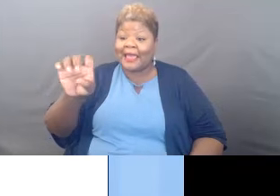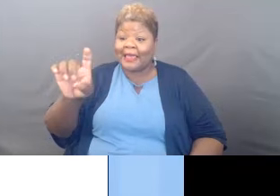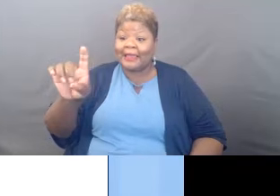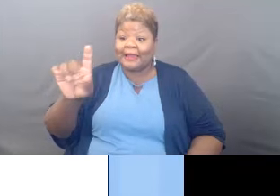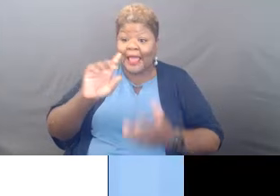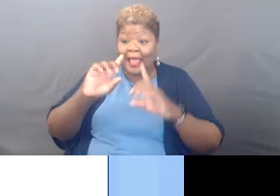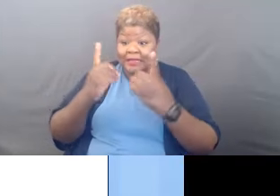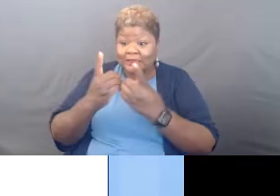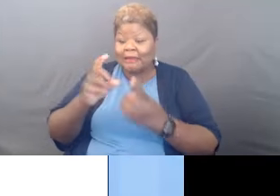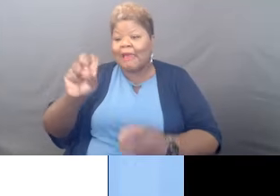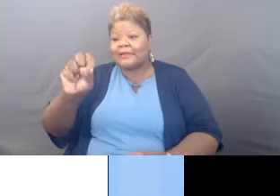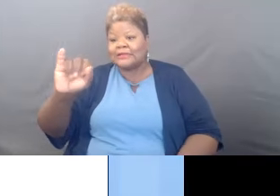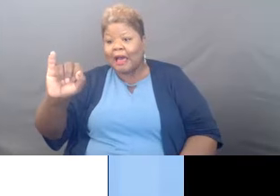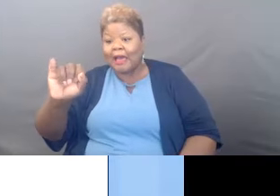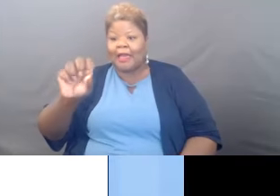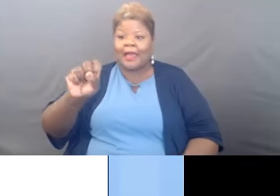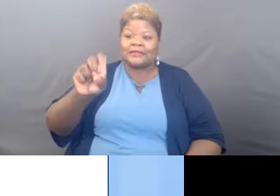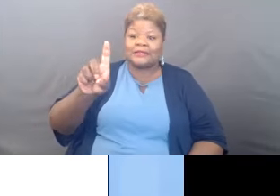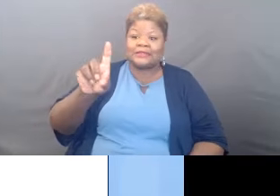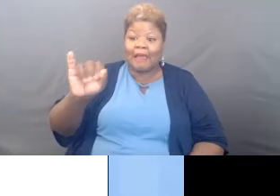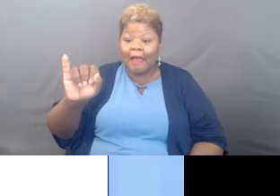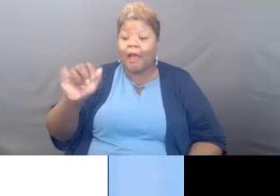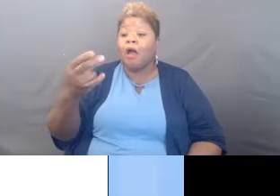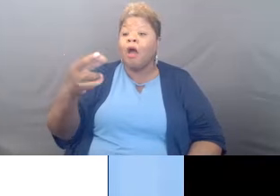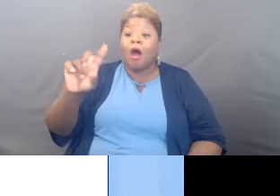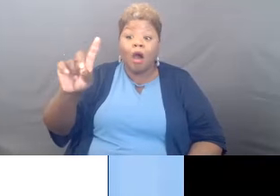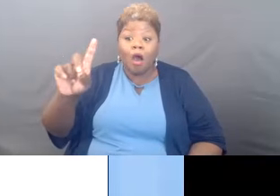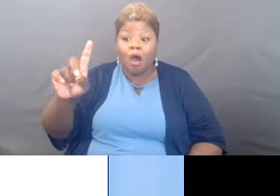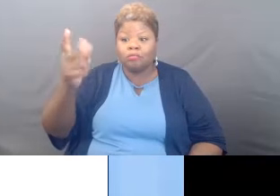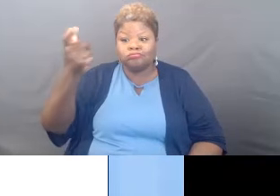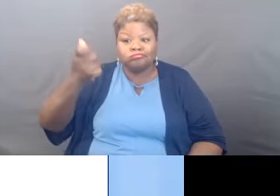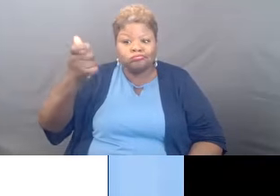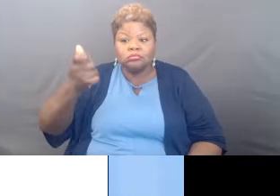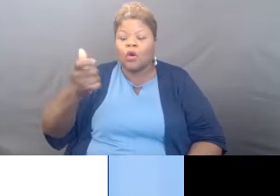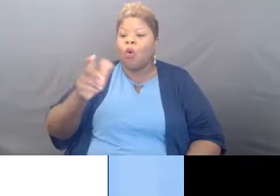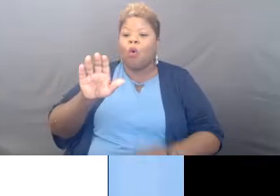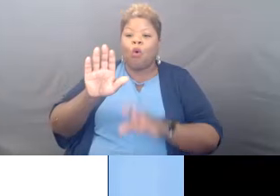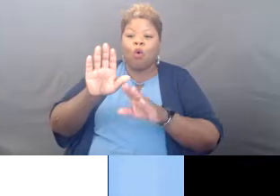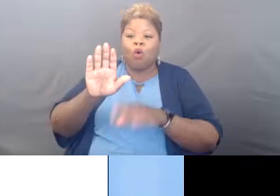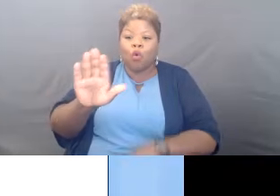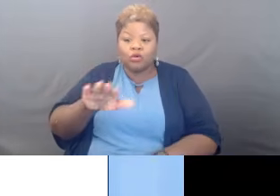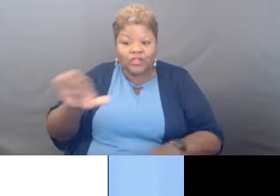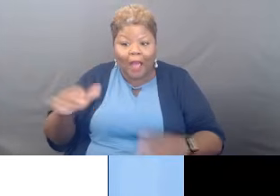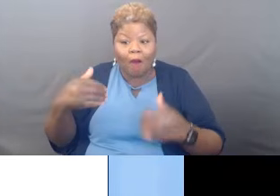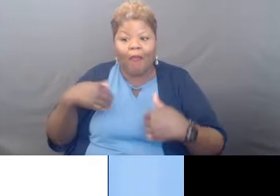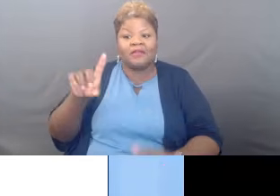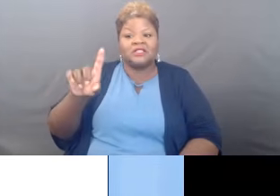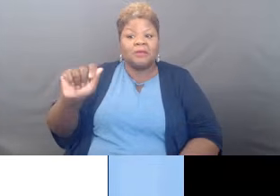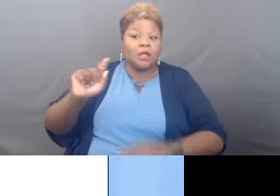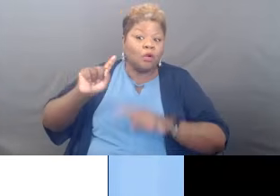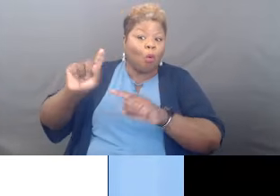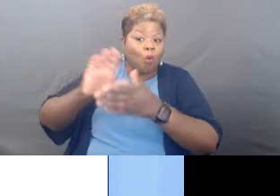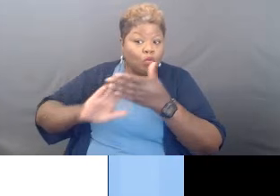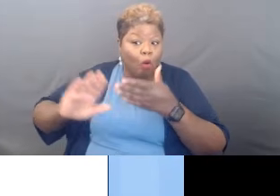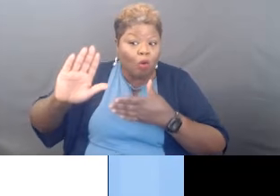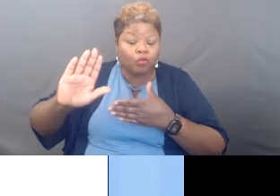in, SSI, SSDI, HUD benefits, if you have a child who has a disability and they're going to